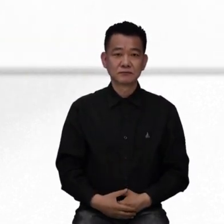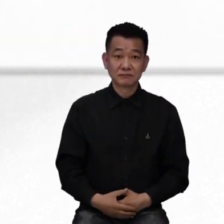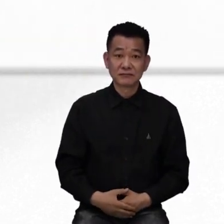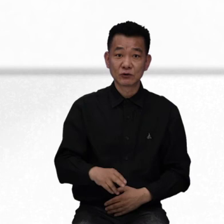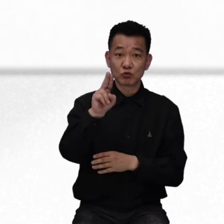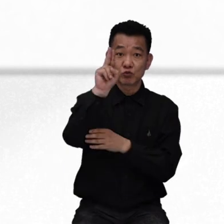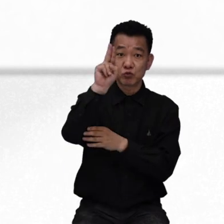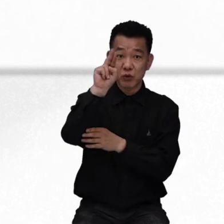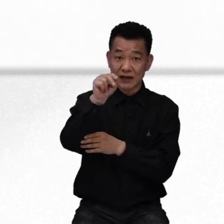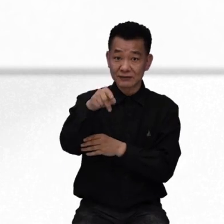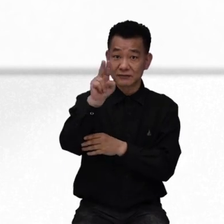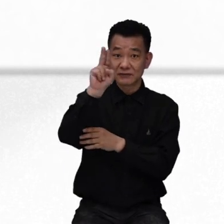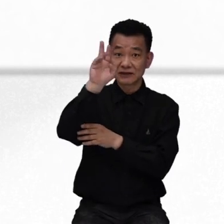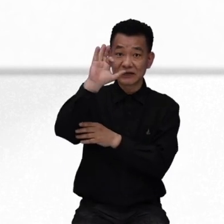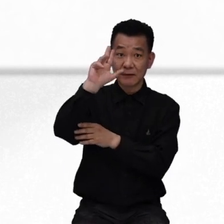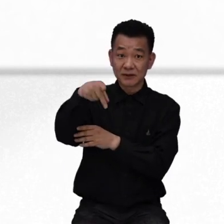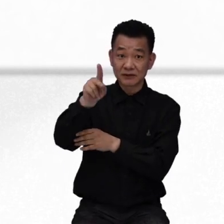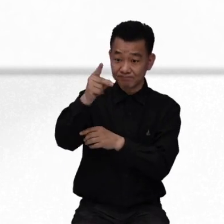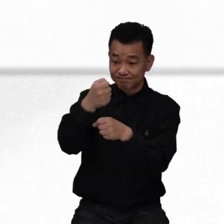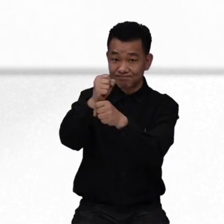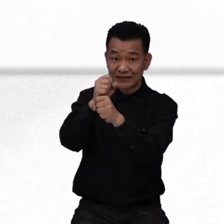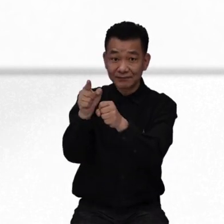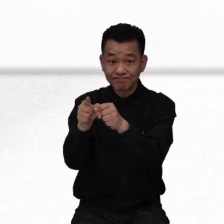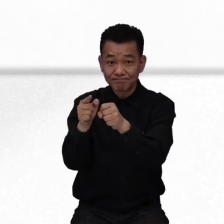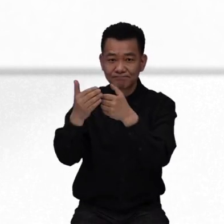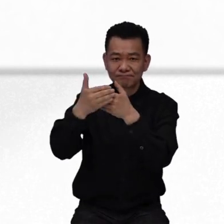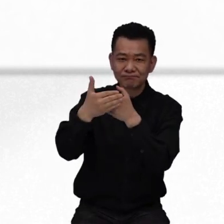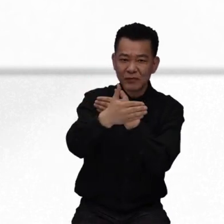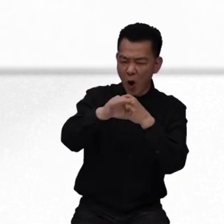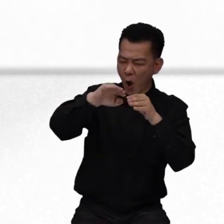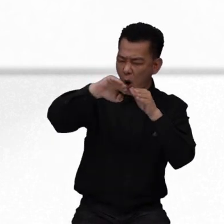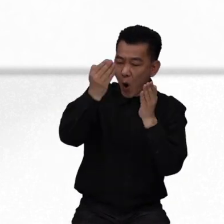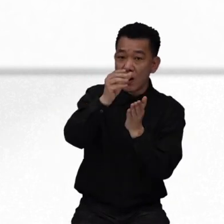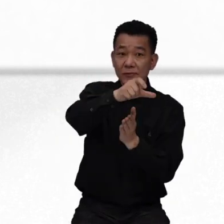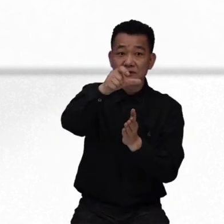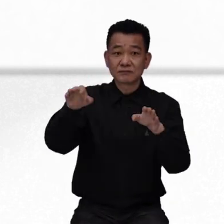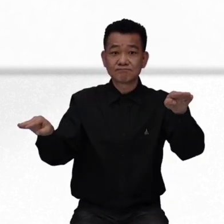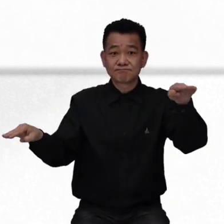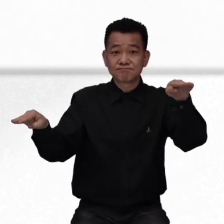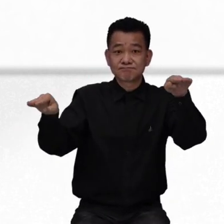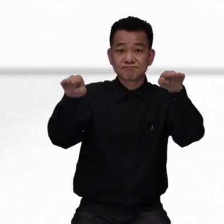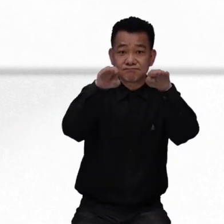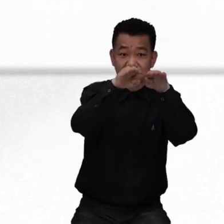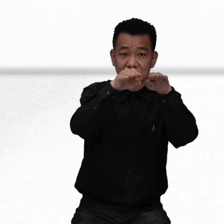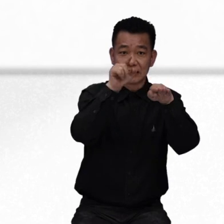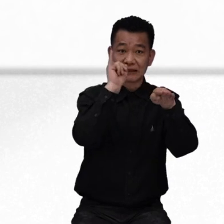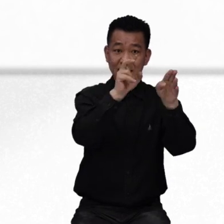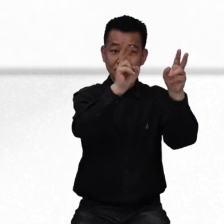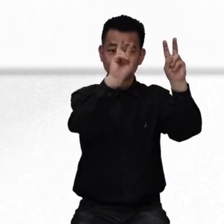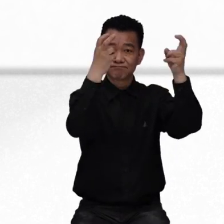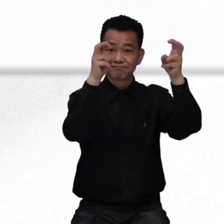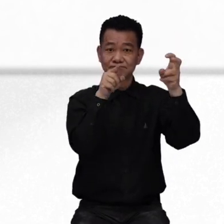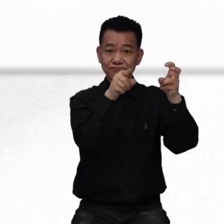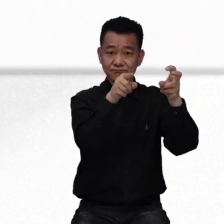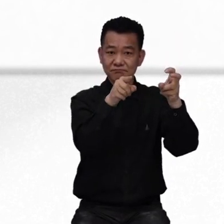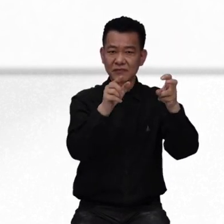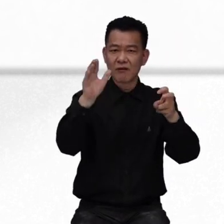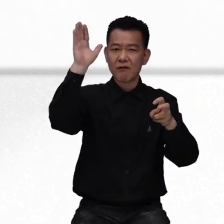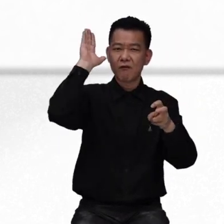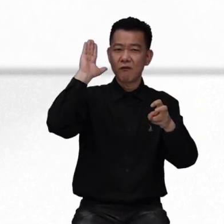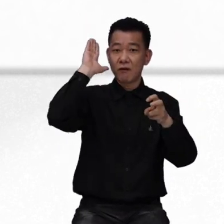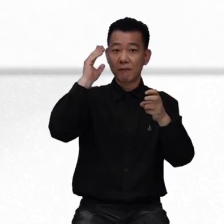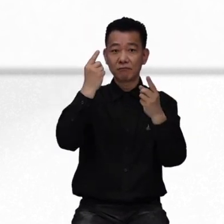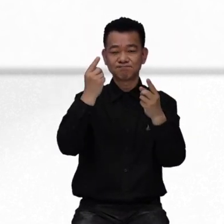As the UN Convention on the Rights of Persons with Disabilities was adopted, more people started to view persons with